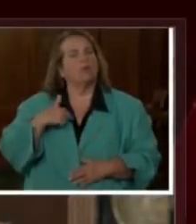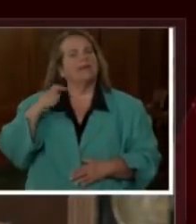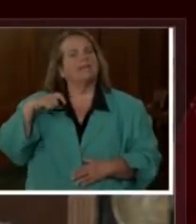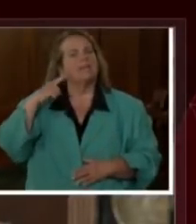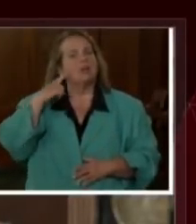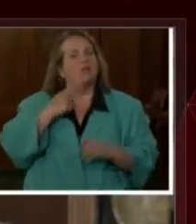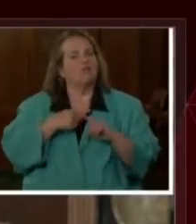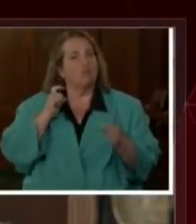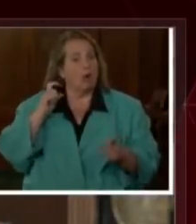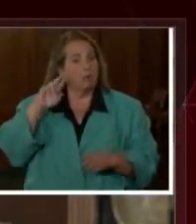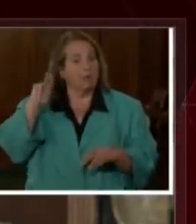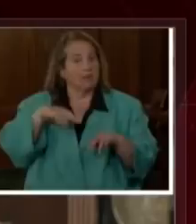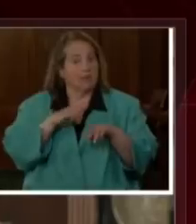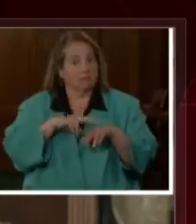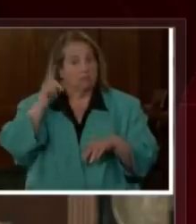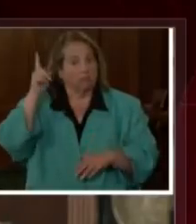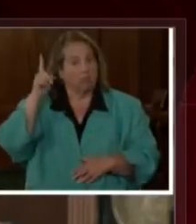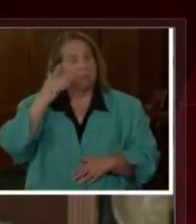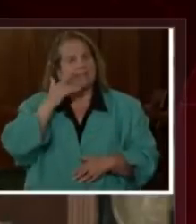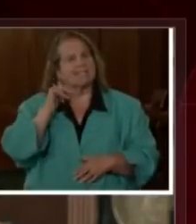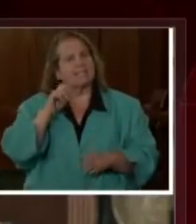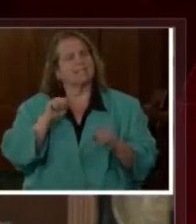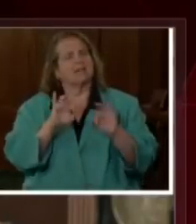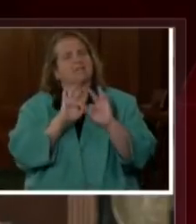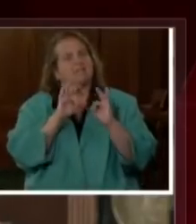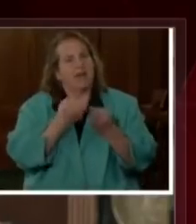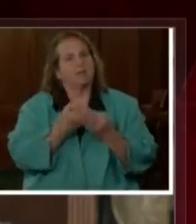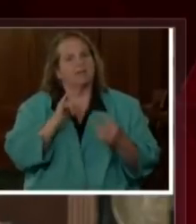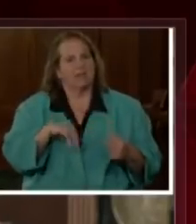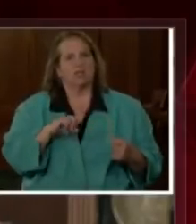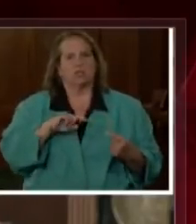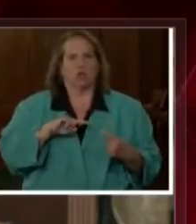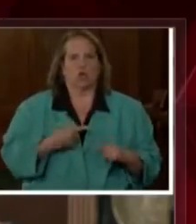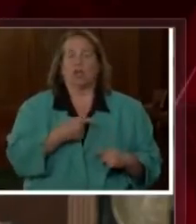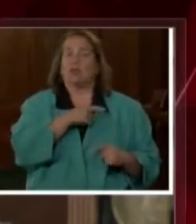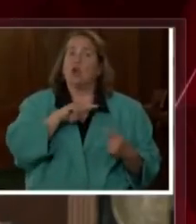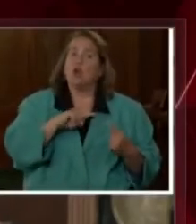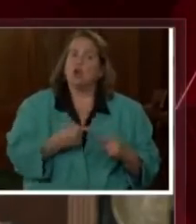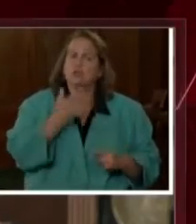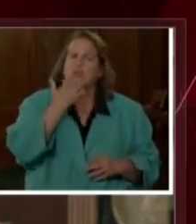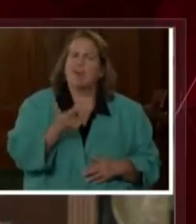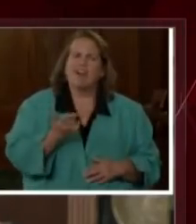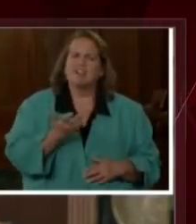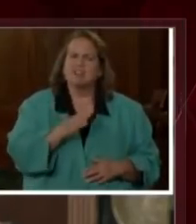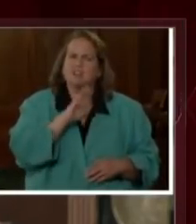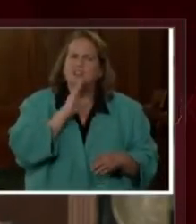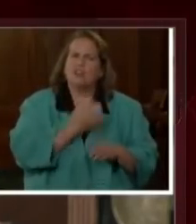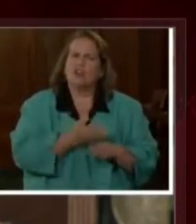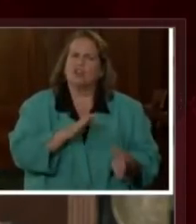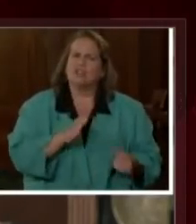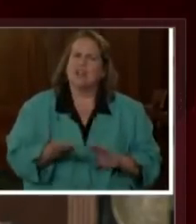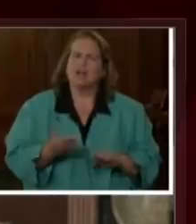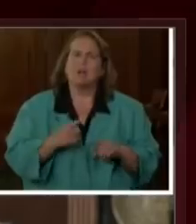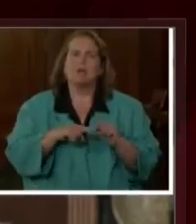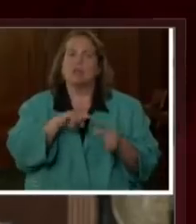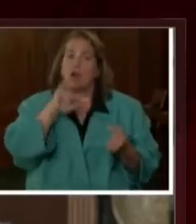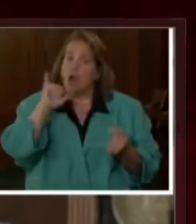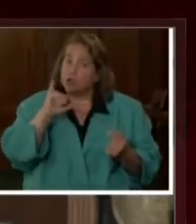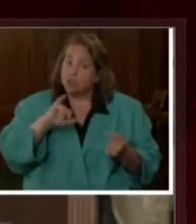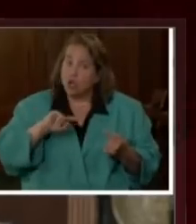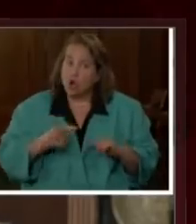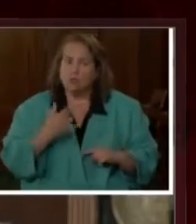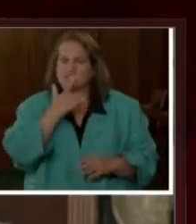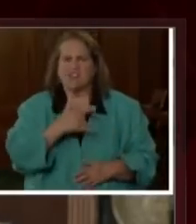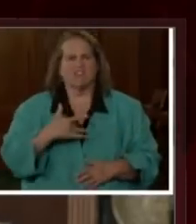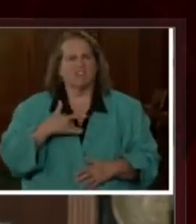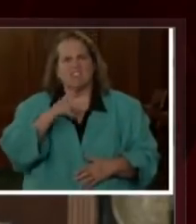them. This is a family that's hurting. And they're hurting because of the loss of their daughter. They're also hurting because they believe they